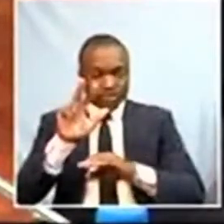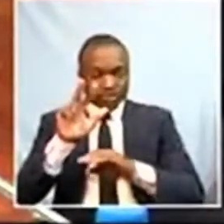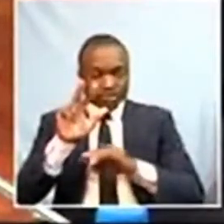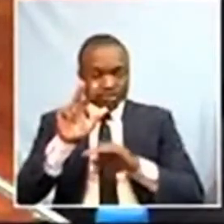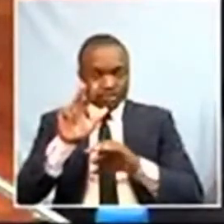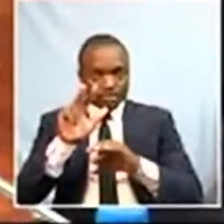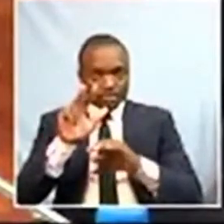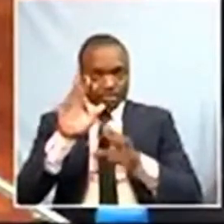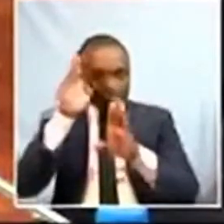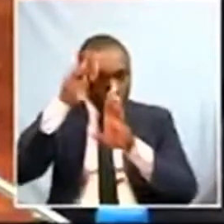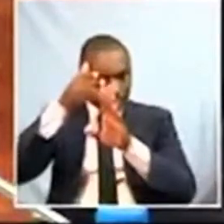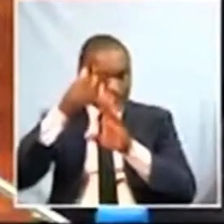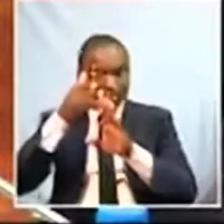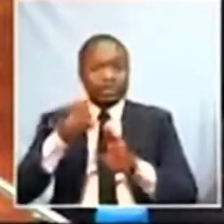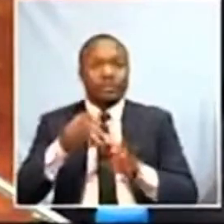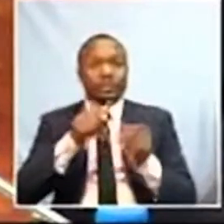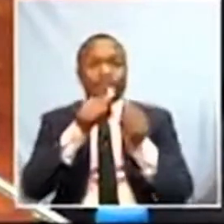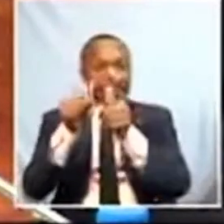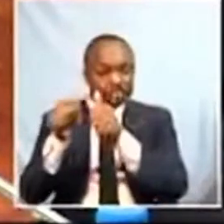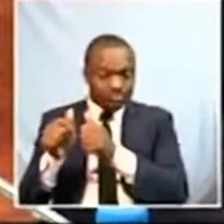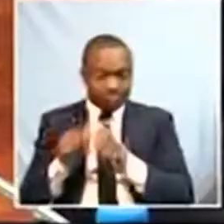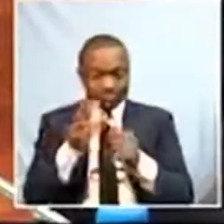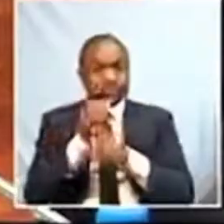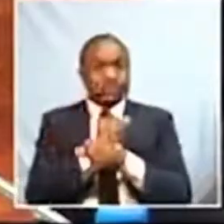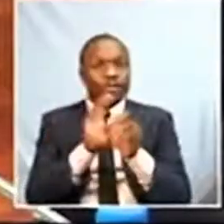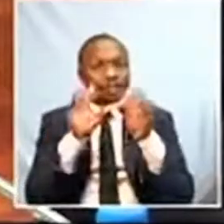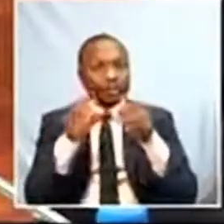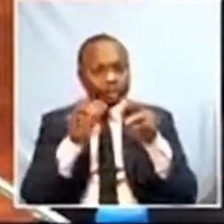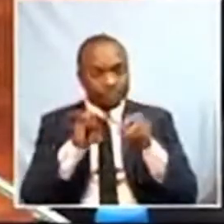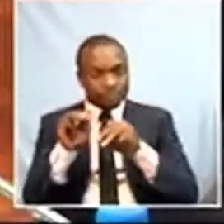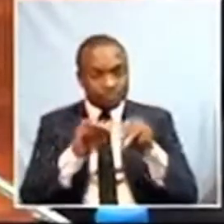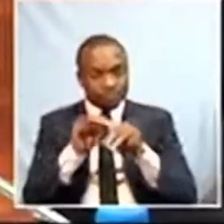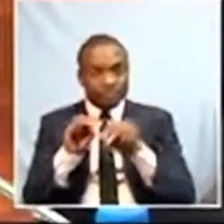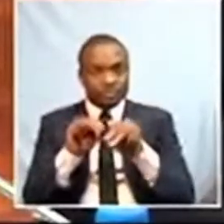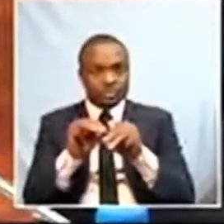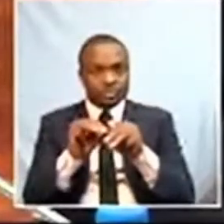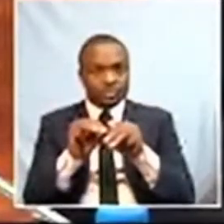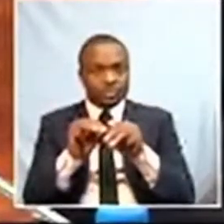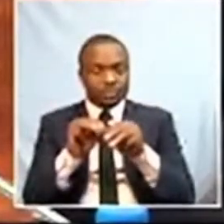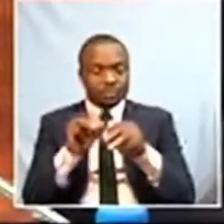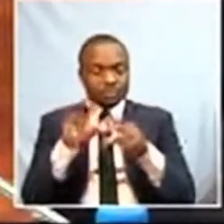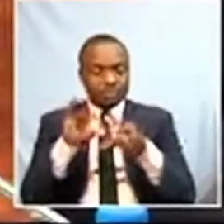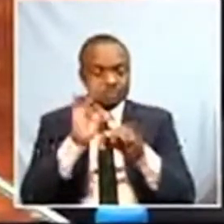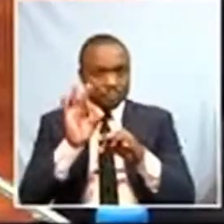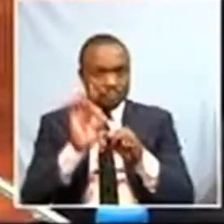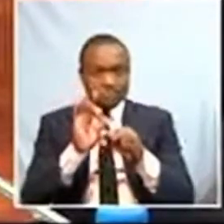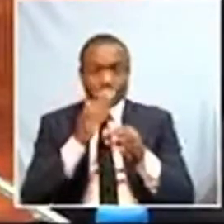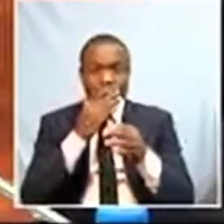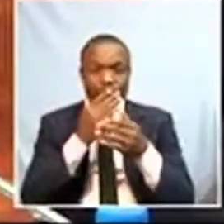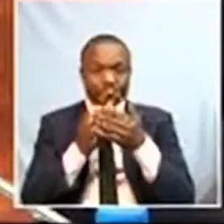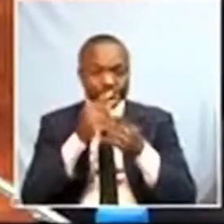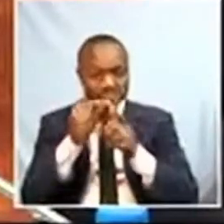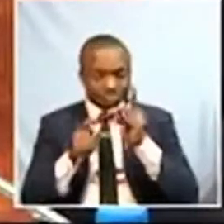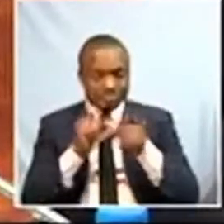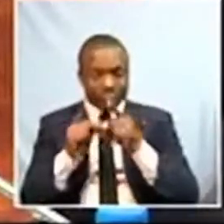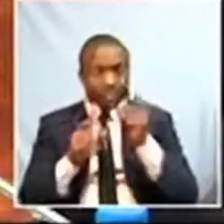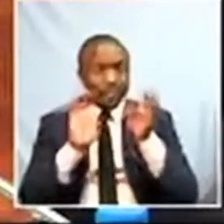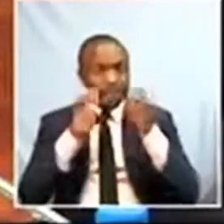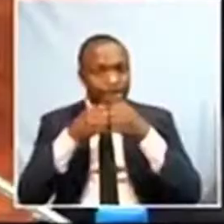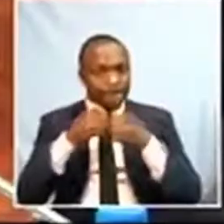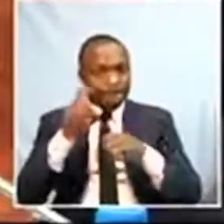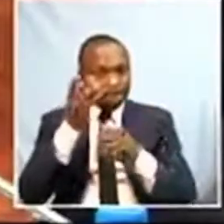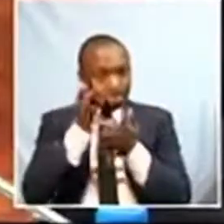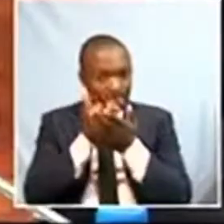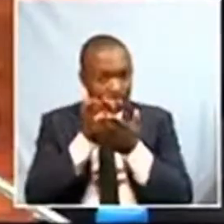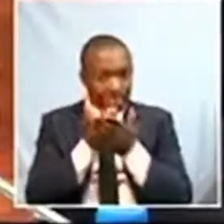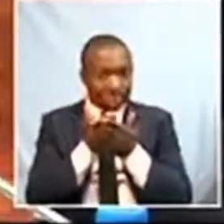provision. Action taken. Council management devised a new validation process where the bank is